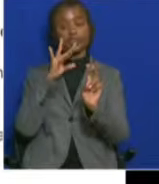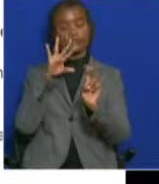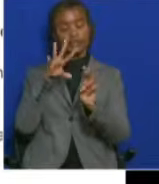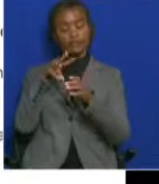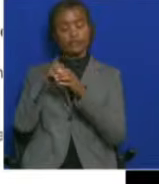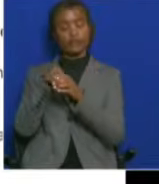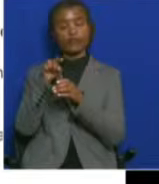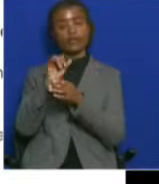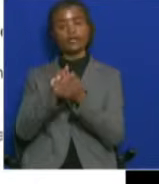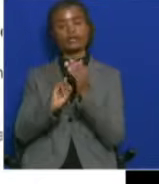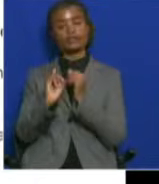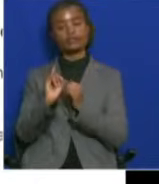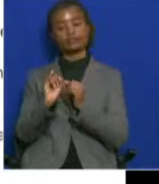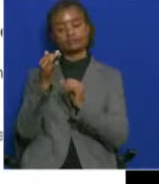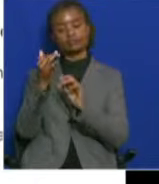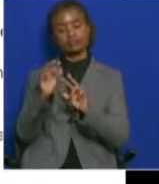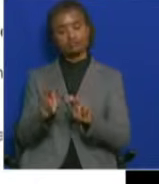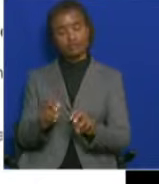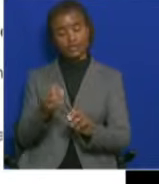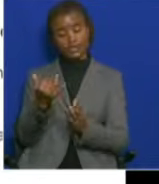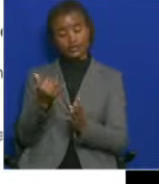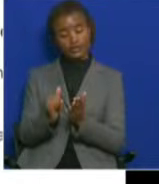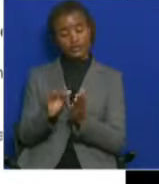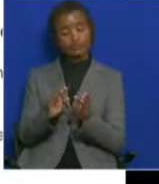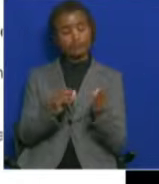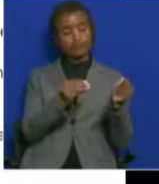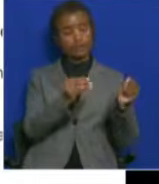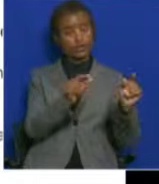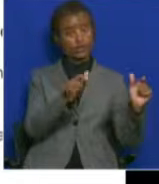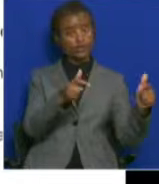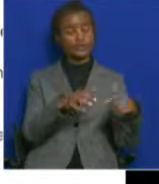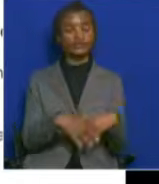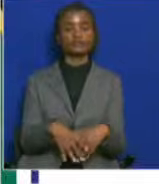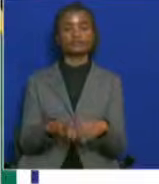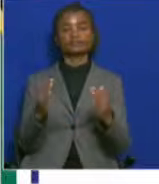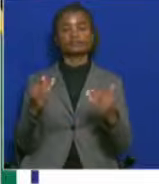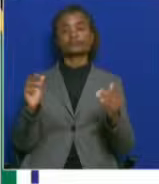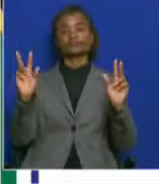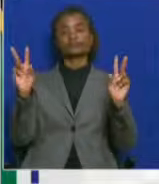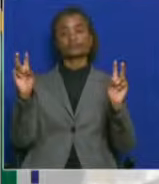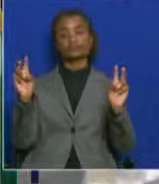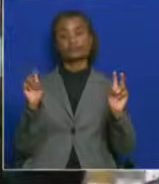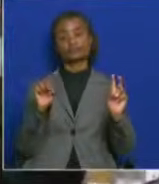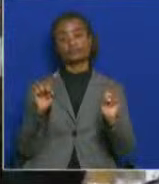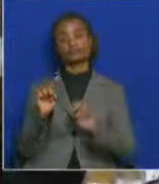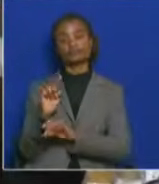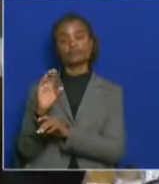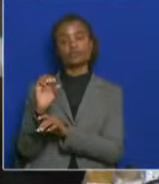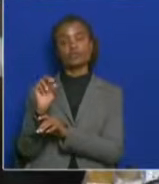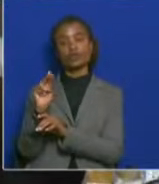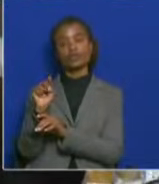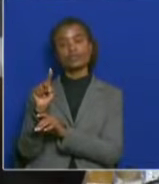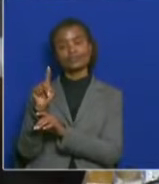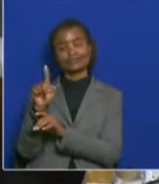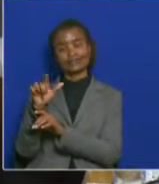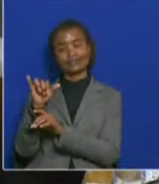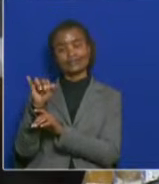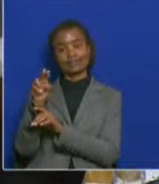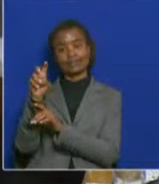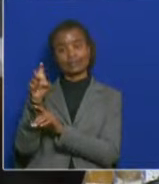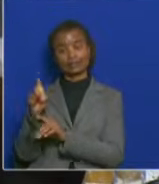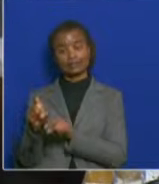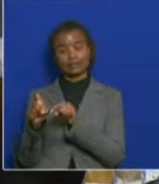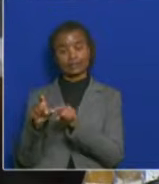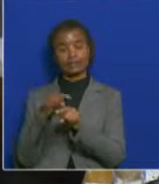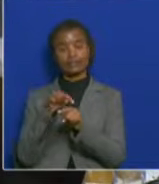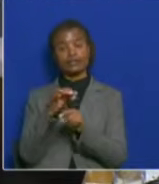the Commission. Under the heading, Carneylinks' interaction with law enforcement. The Nyatlo Affidavit further suggests that Carneylinks